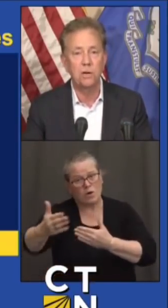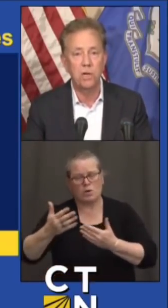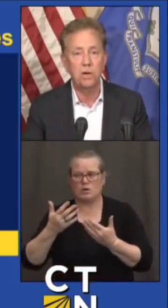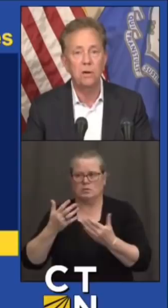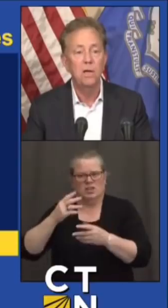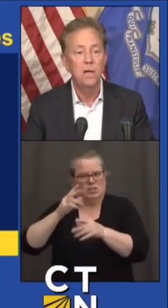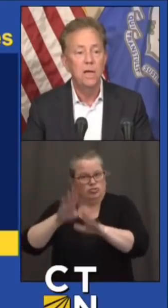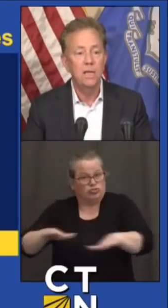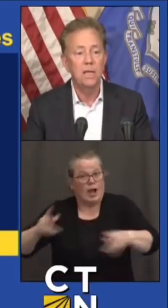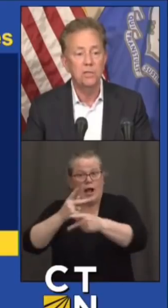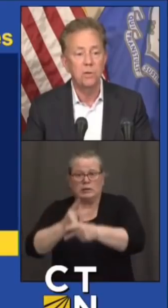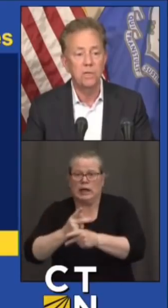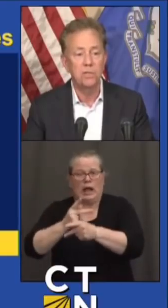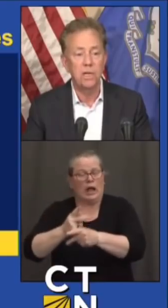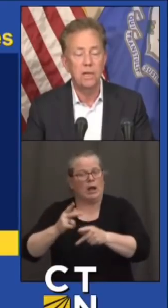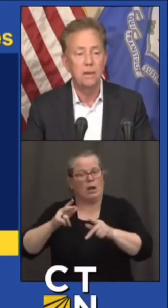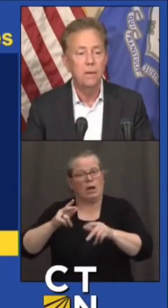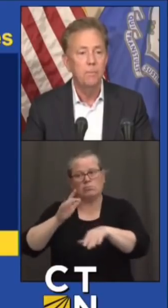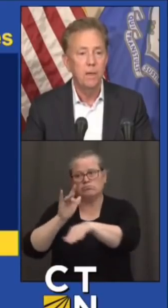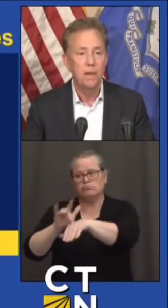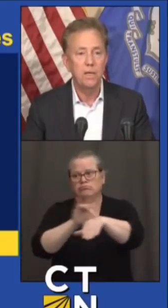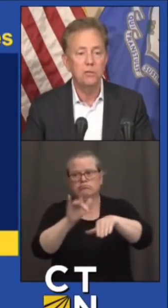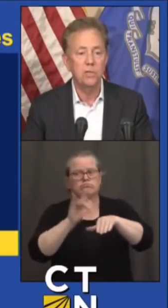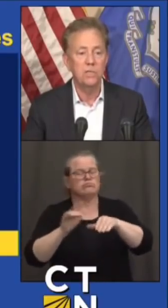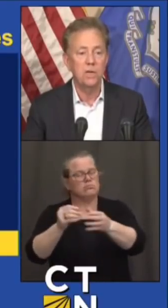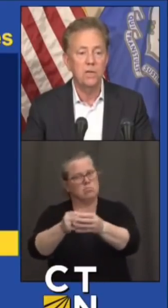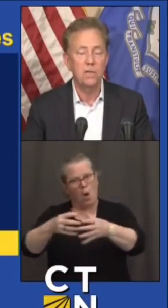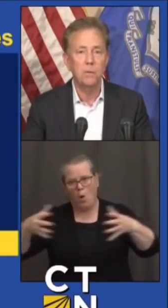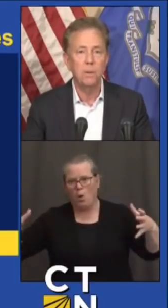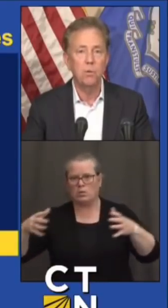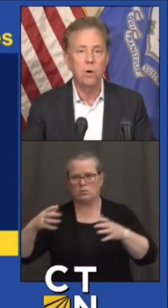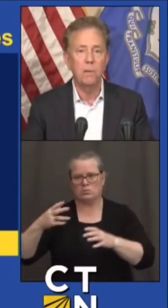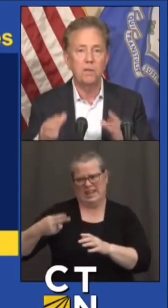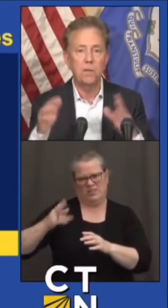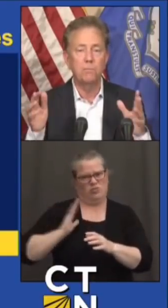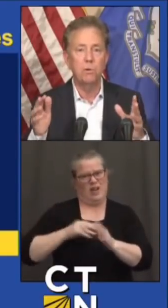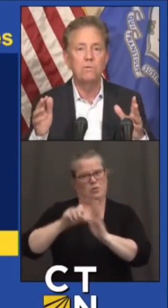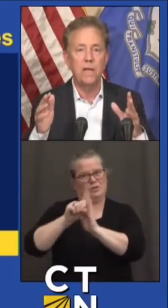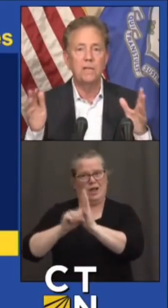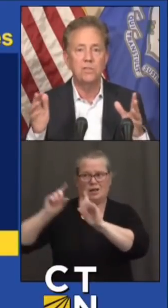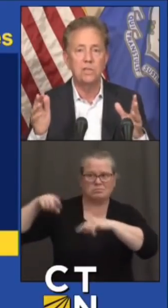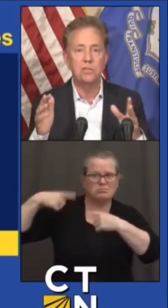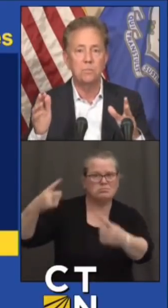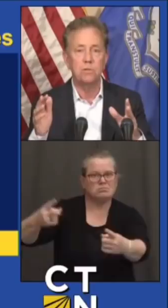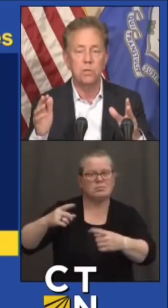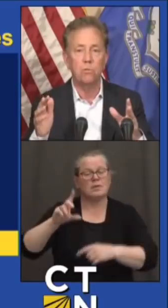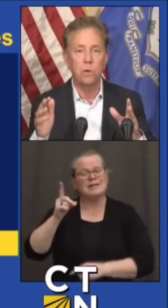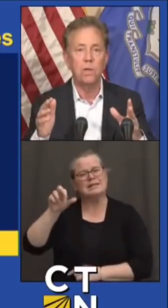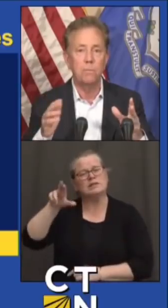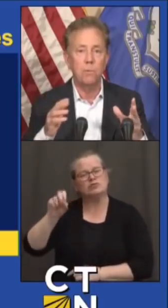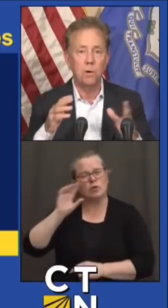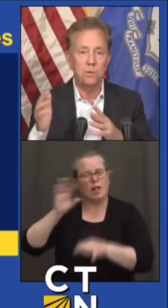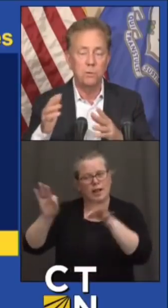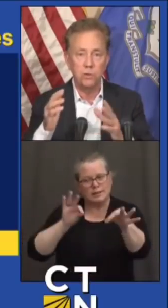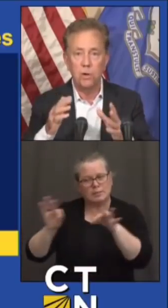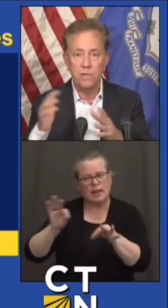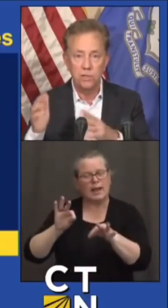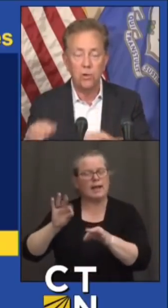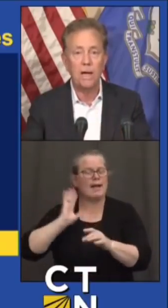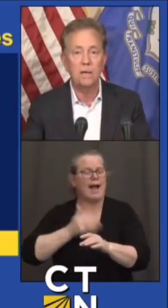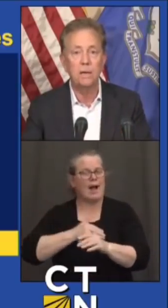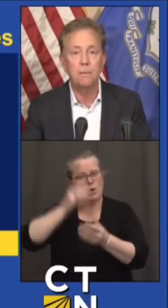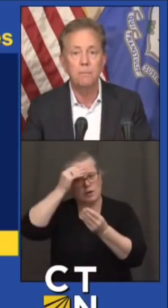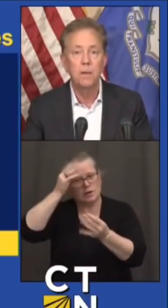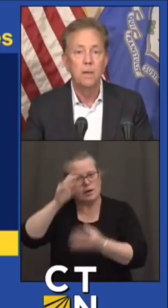of child care in the history of the state. And Deirdre can tell you a little bit more about the improved data systems that are really important as we try